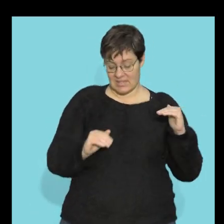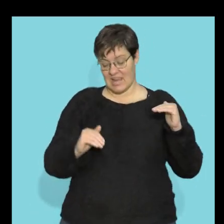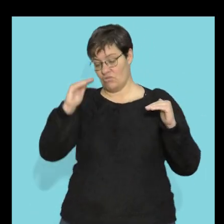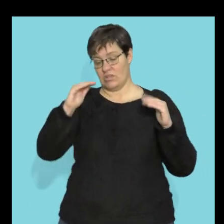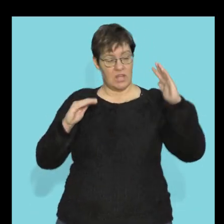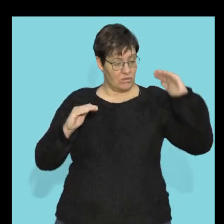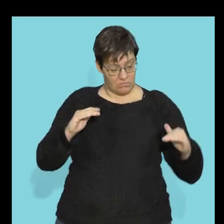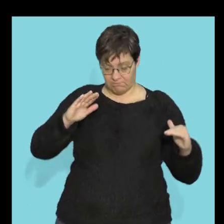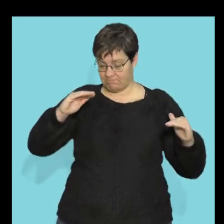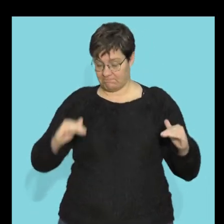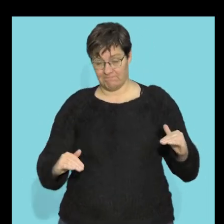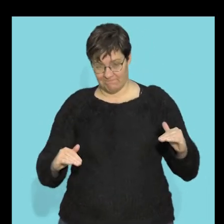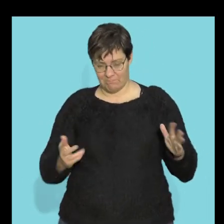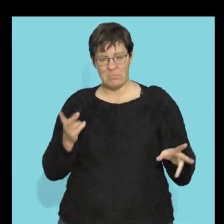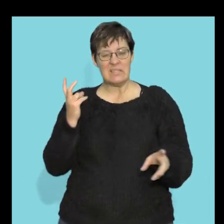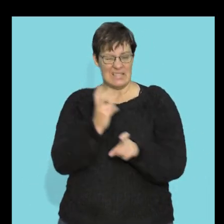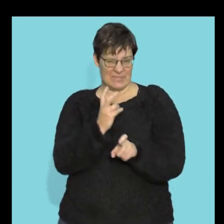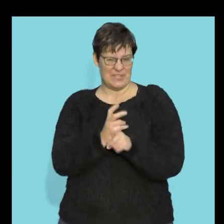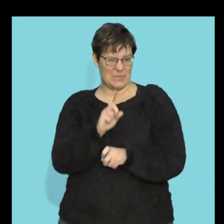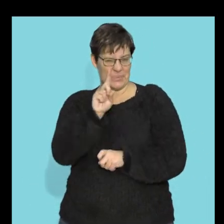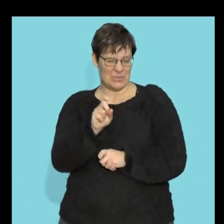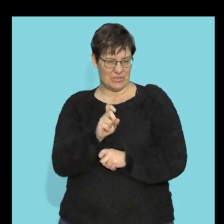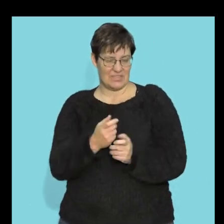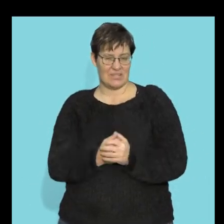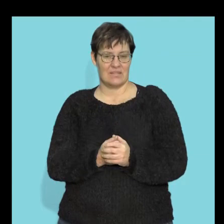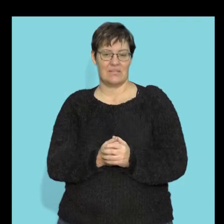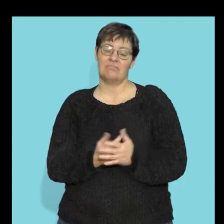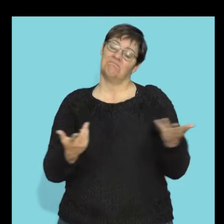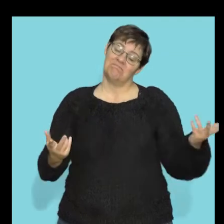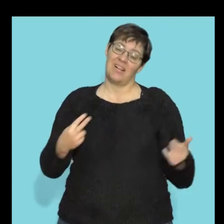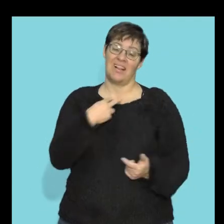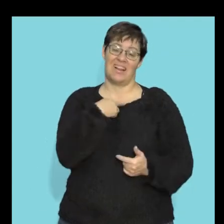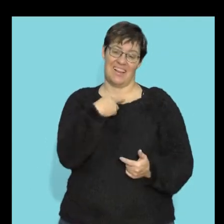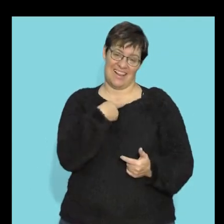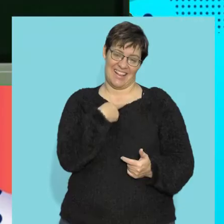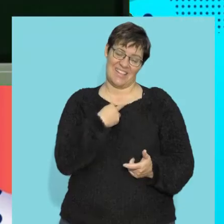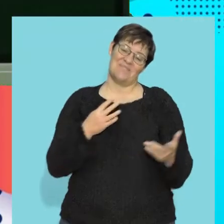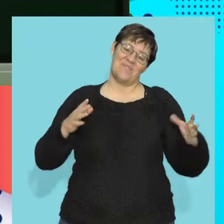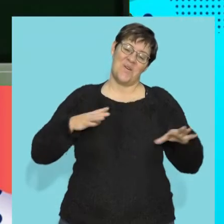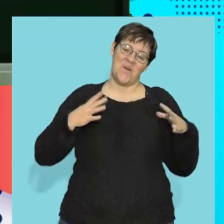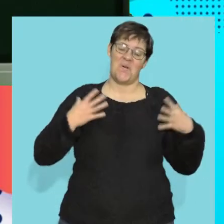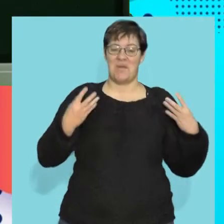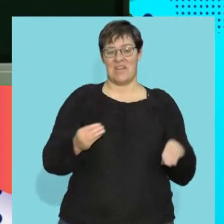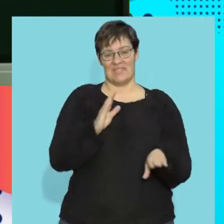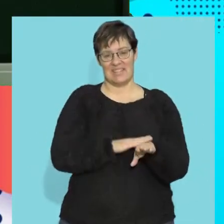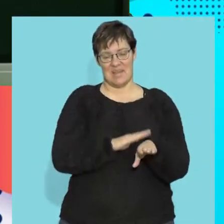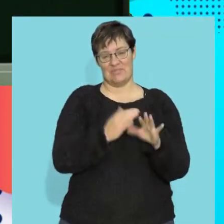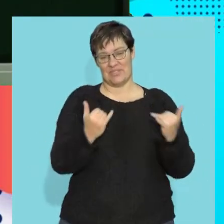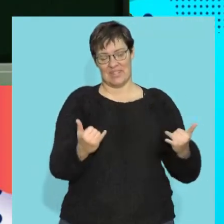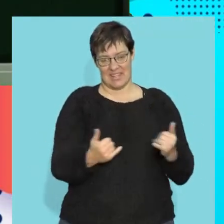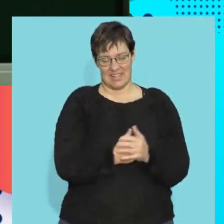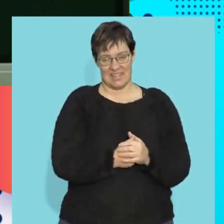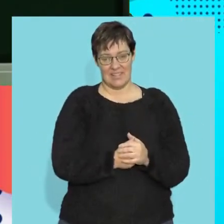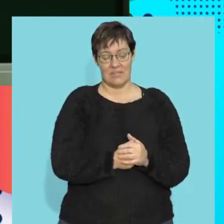Right, quite a difficult question that is going in there. All right, so guys, I'm afraid that is all we're going to have time